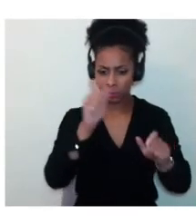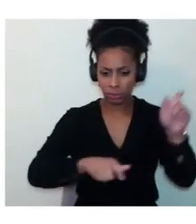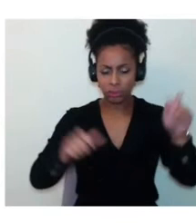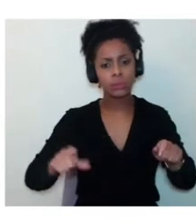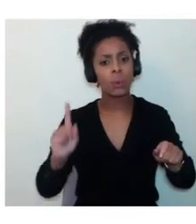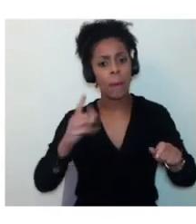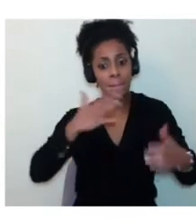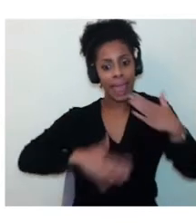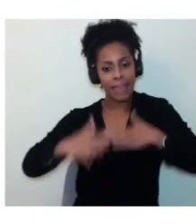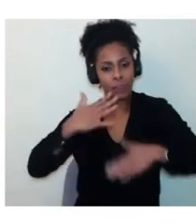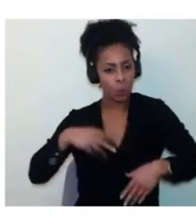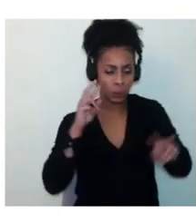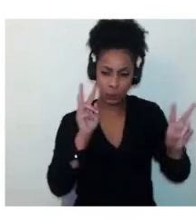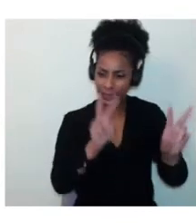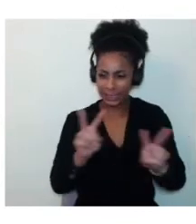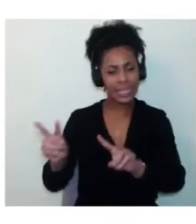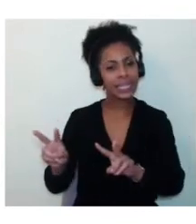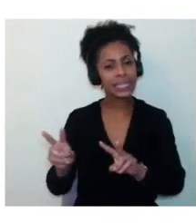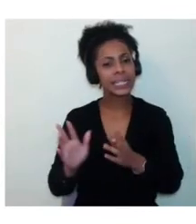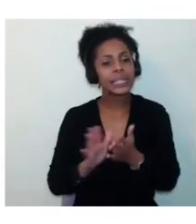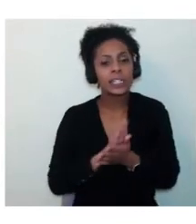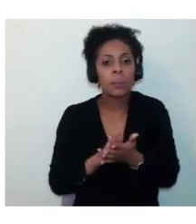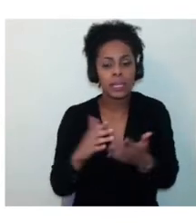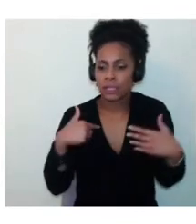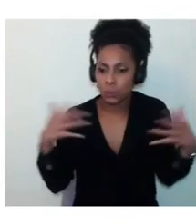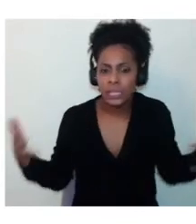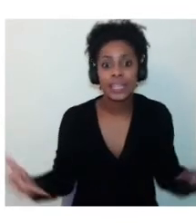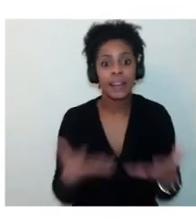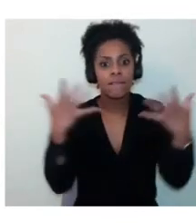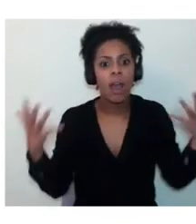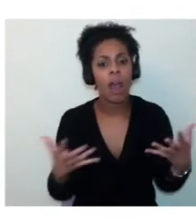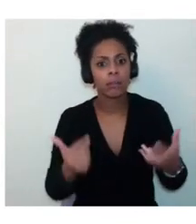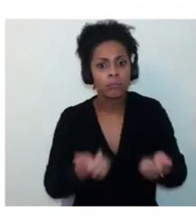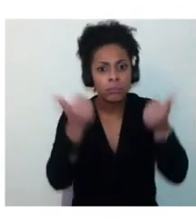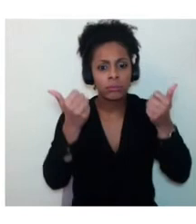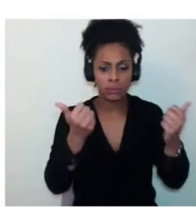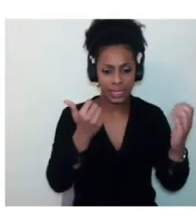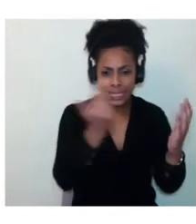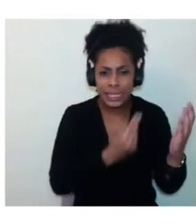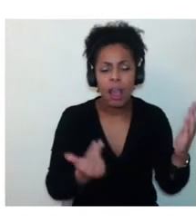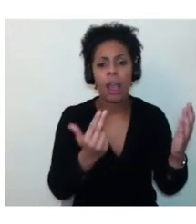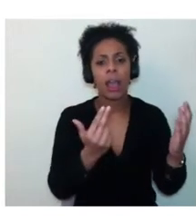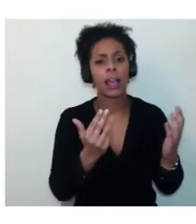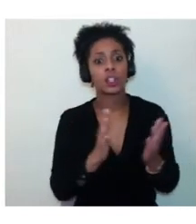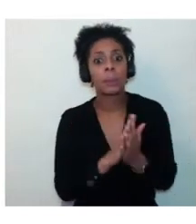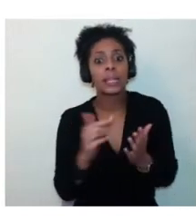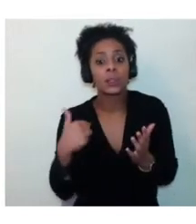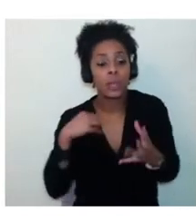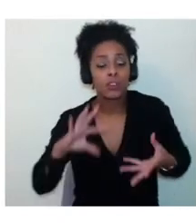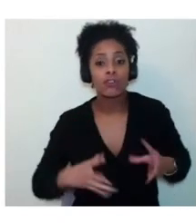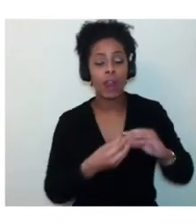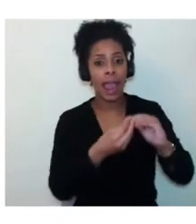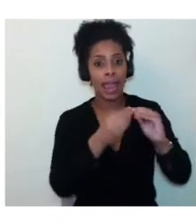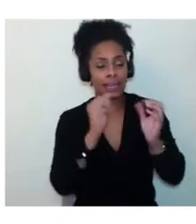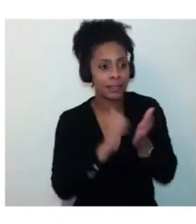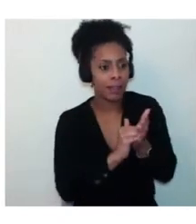at incentive design to make sure that we reward people that build the type of company that we want to build. And then we're